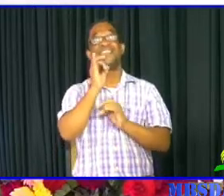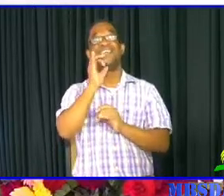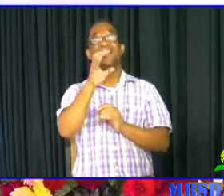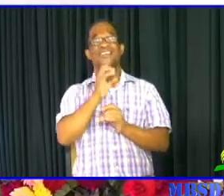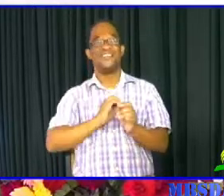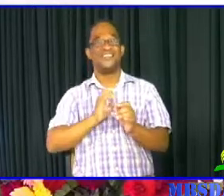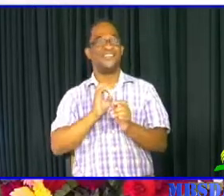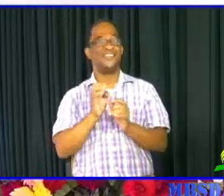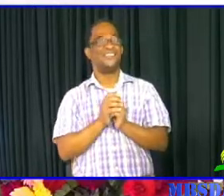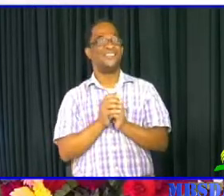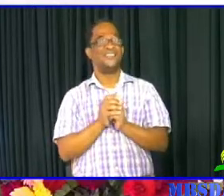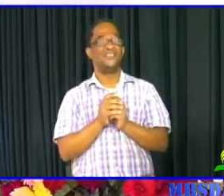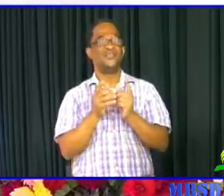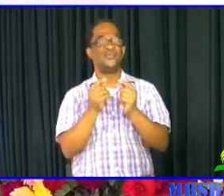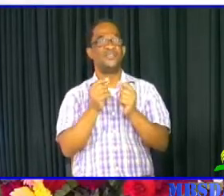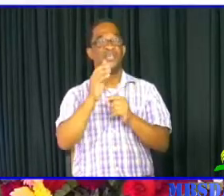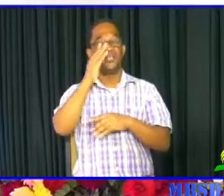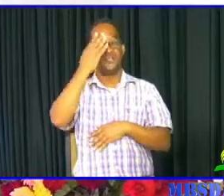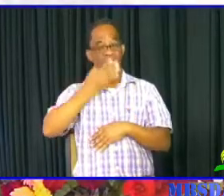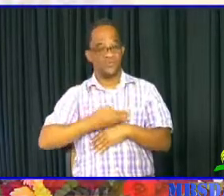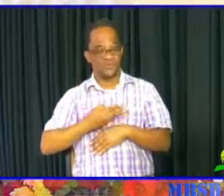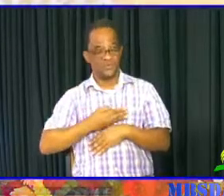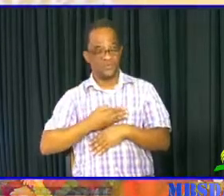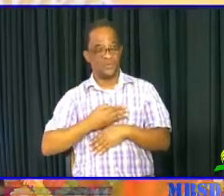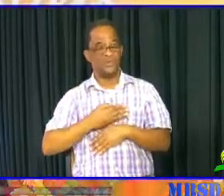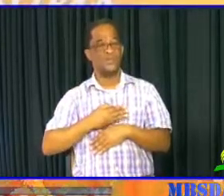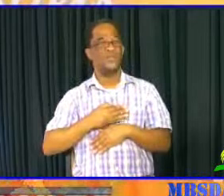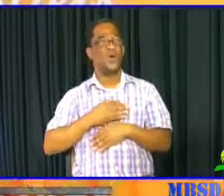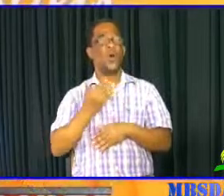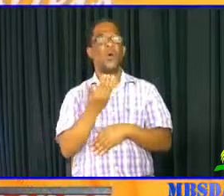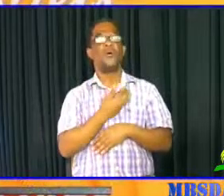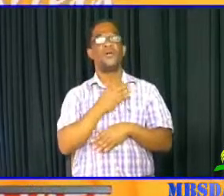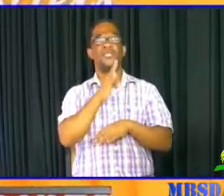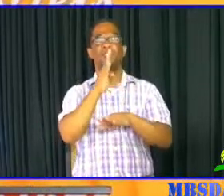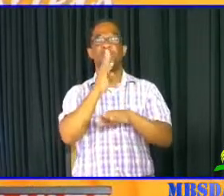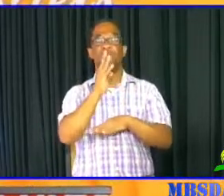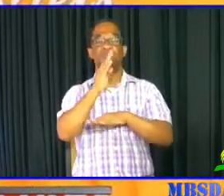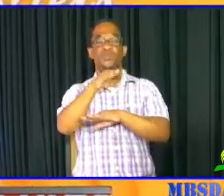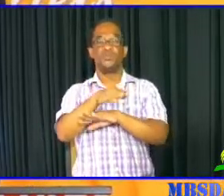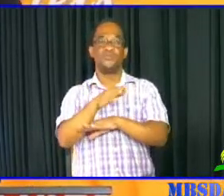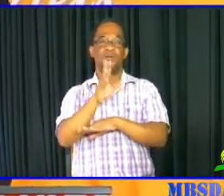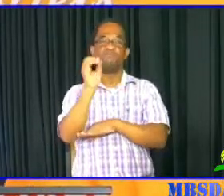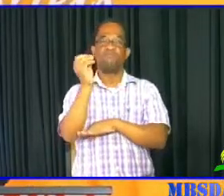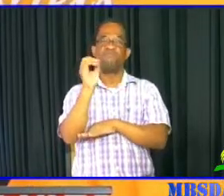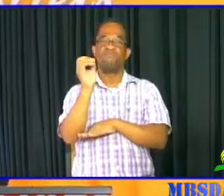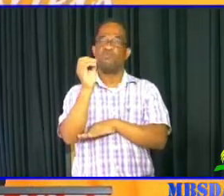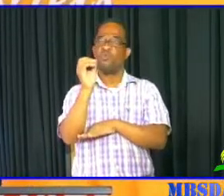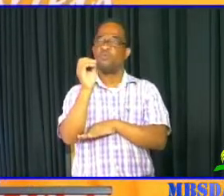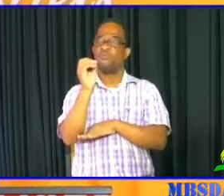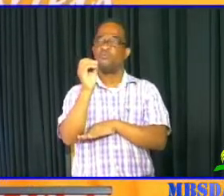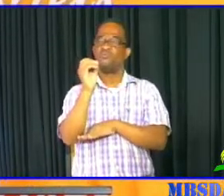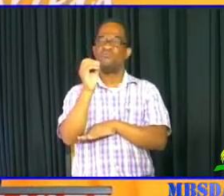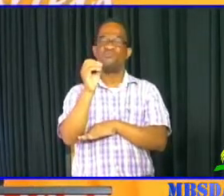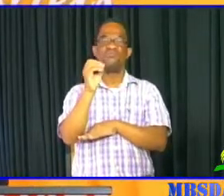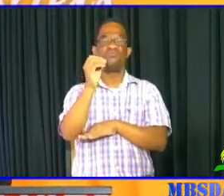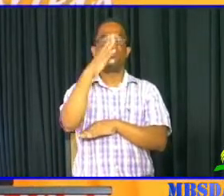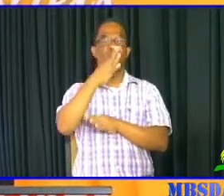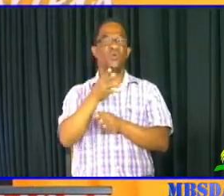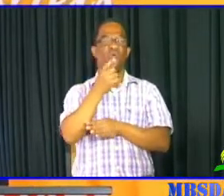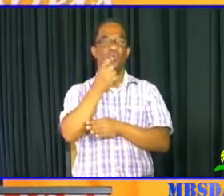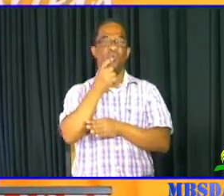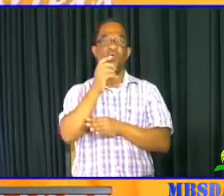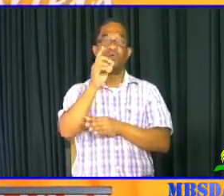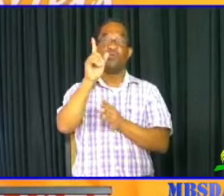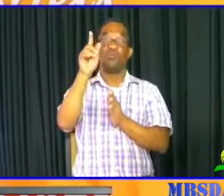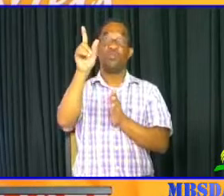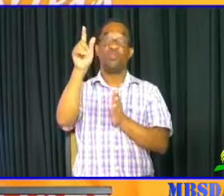at this time in doing the introduction of the speaker tonight is no stranger to the thousands of viewers who have been joining